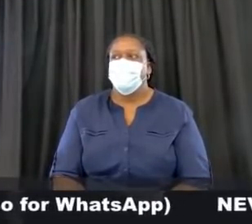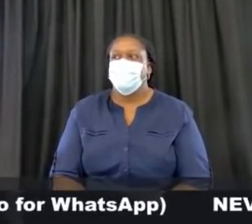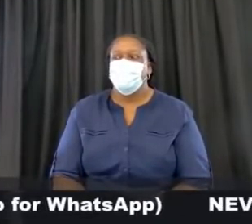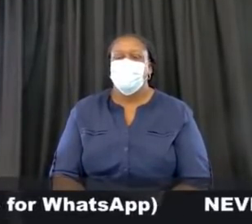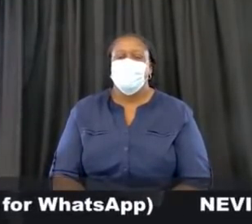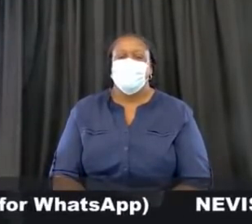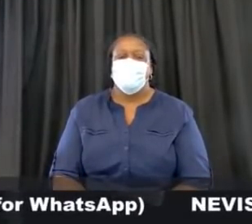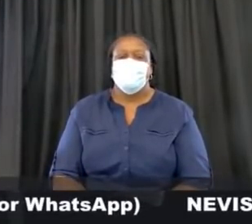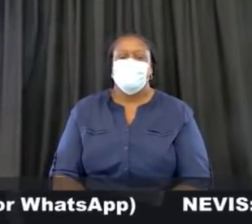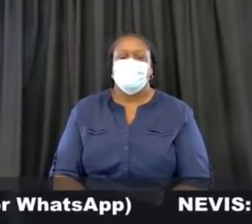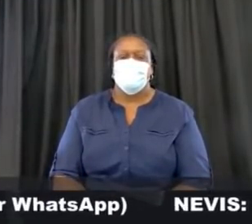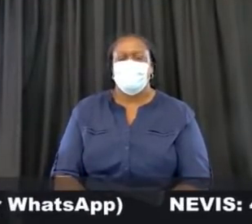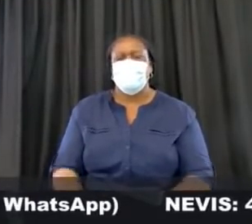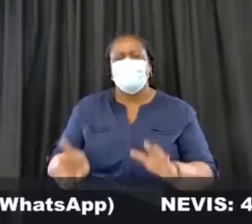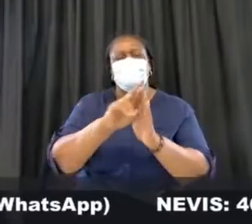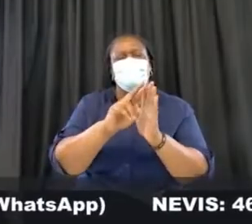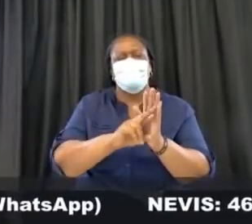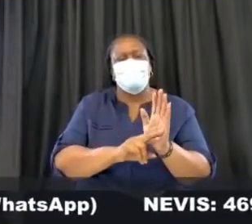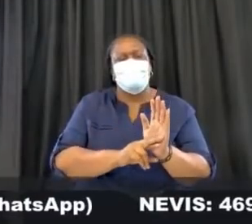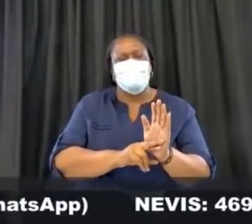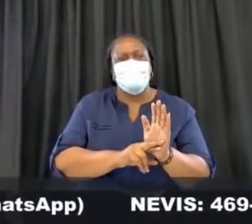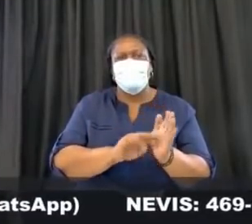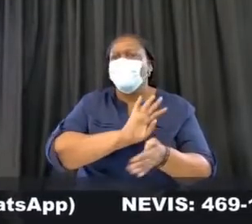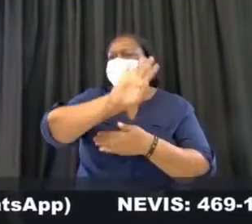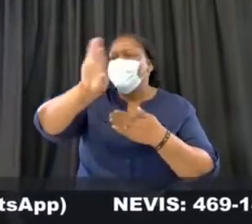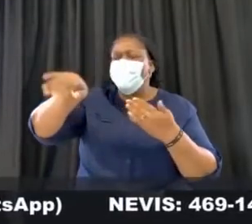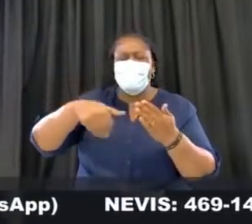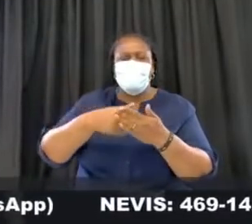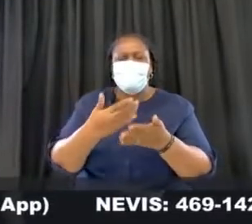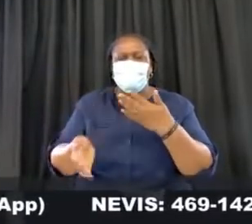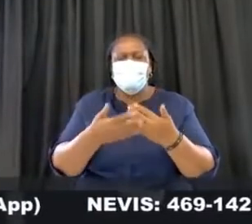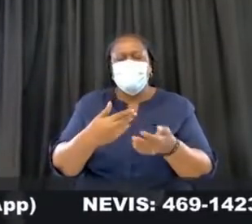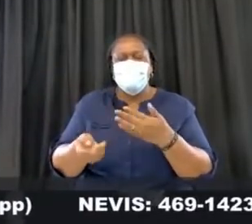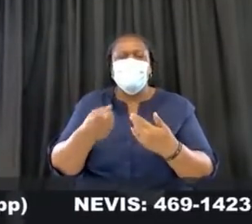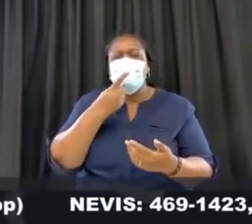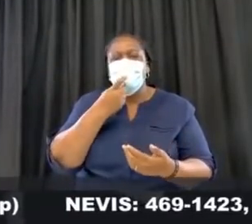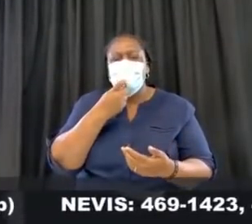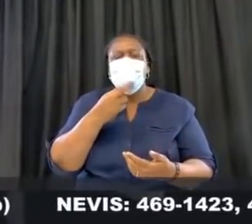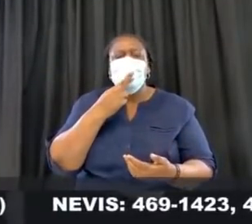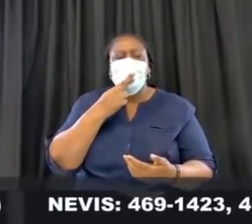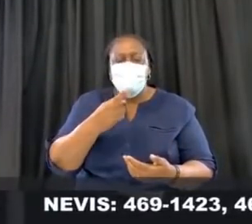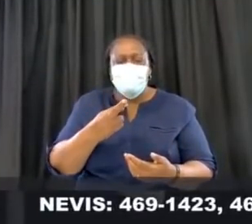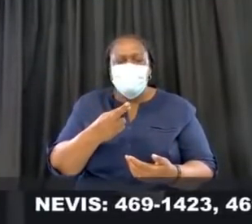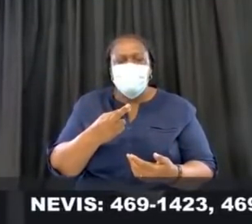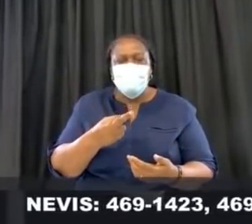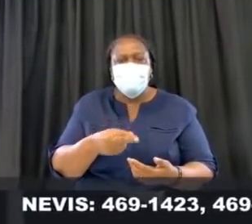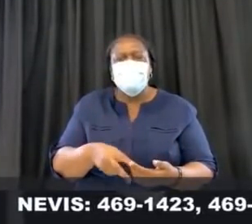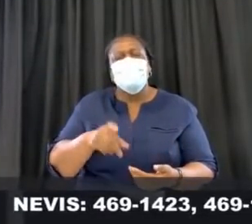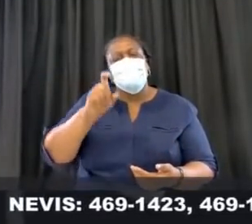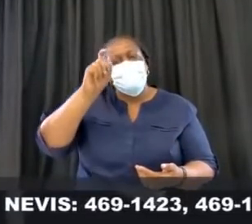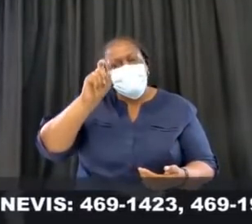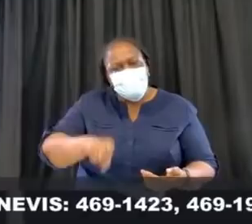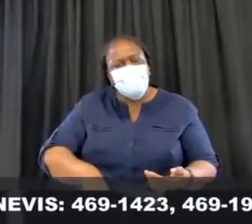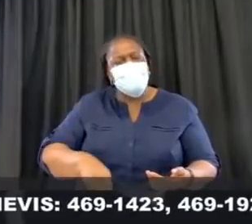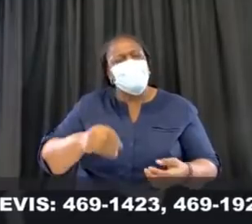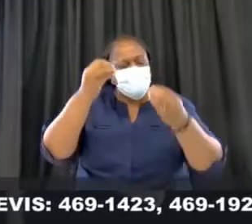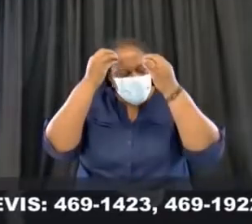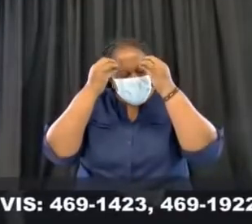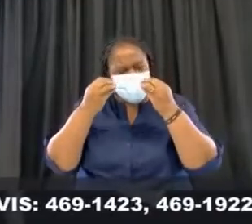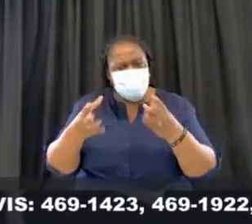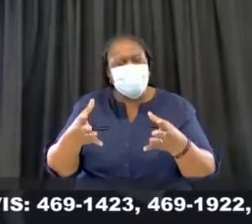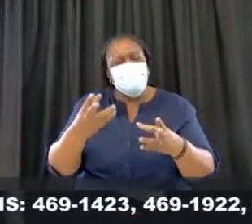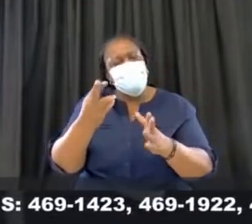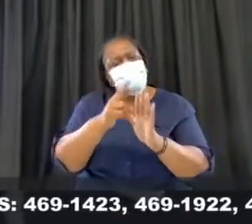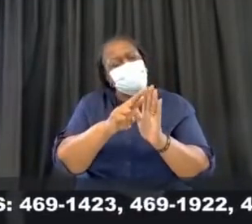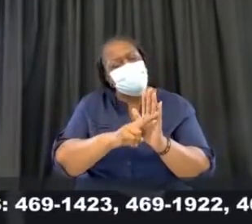for anyone. So everyone is expected to be responsible in adhering to the protocols. And we will continue